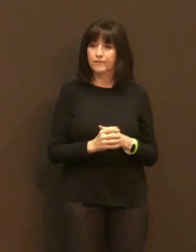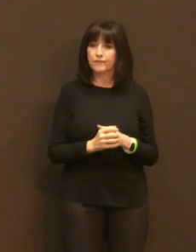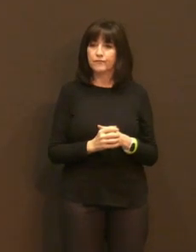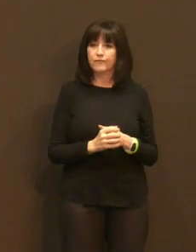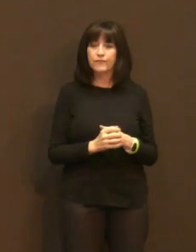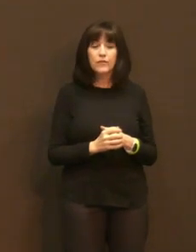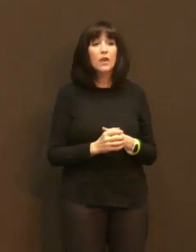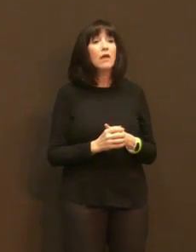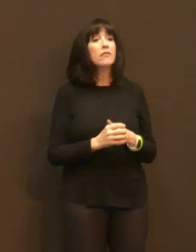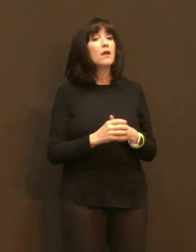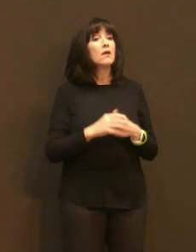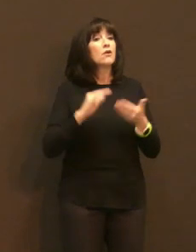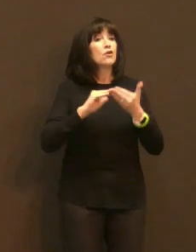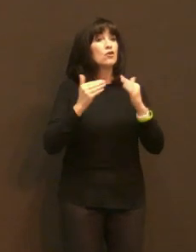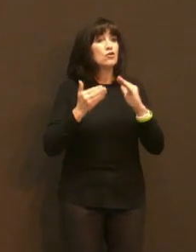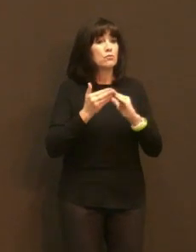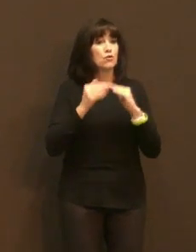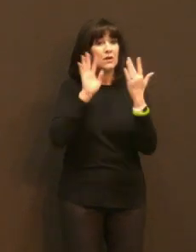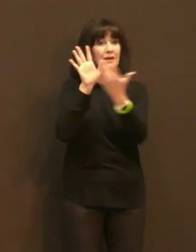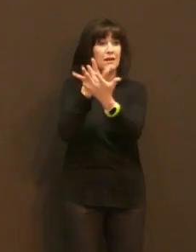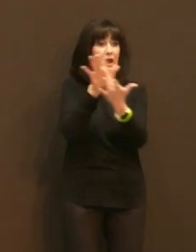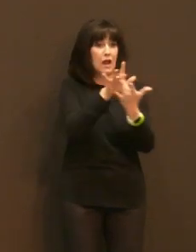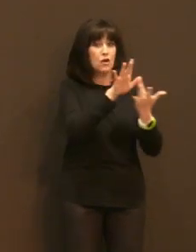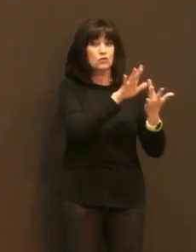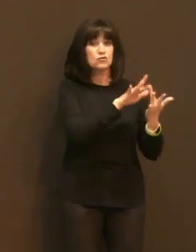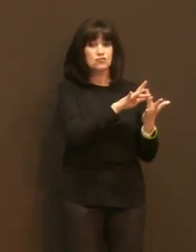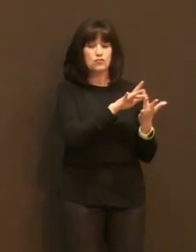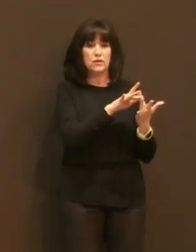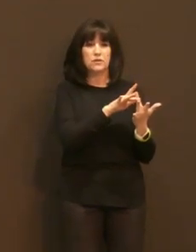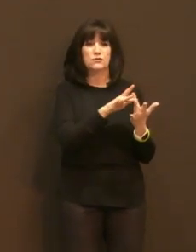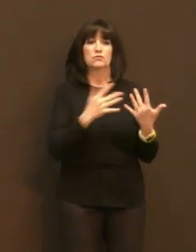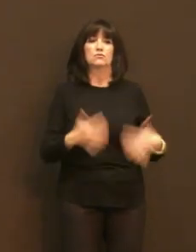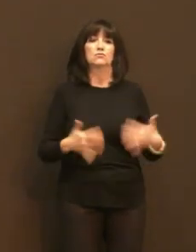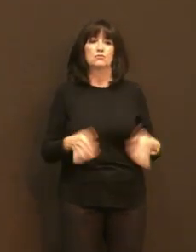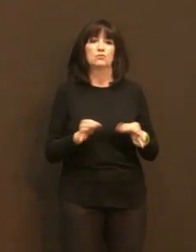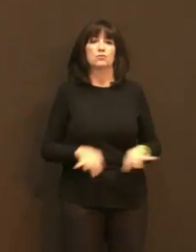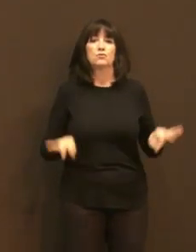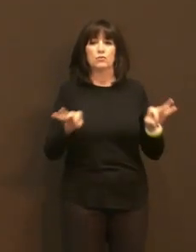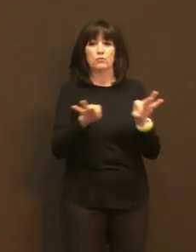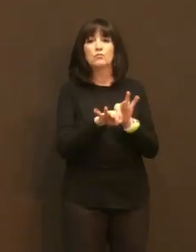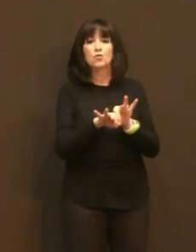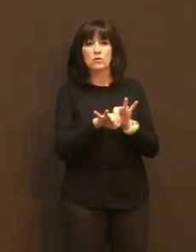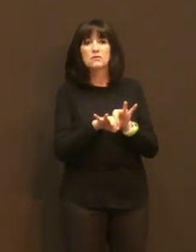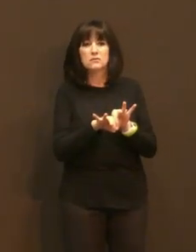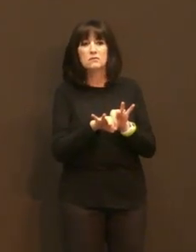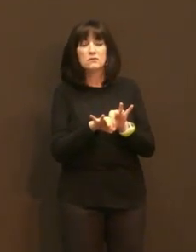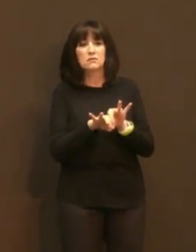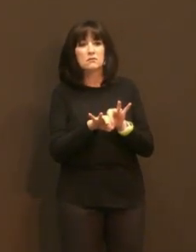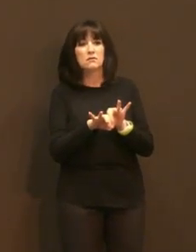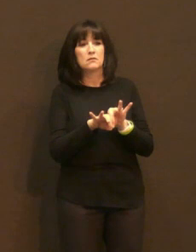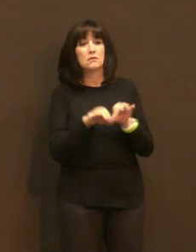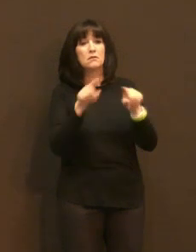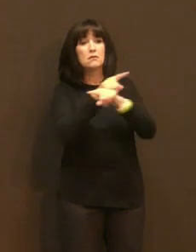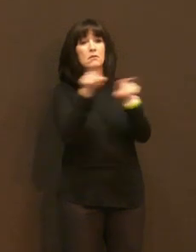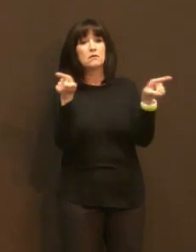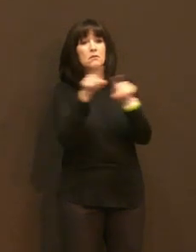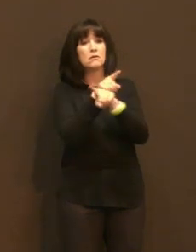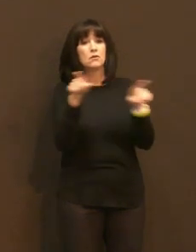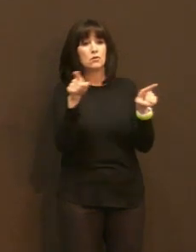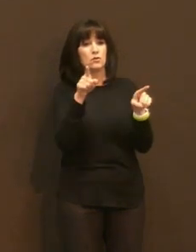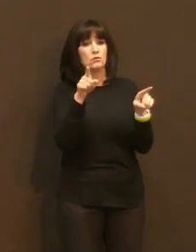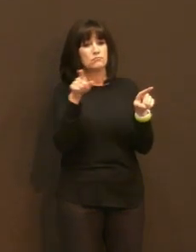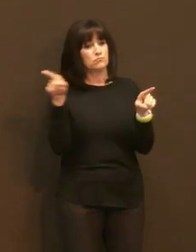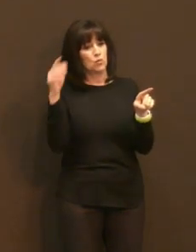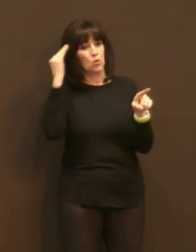community outreach component to this is really so important. It's those who are from the community, who know